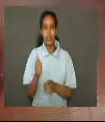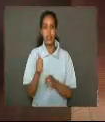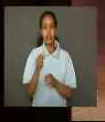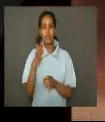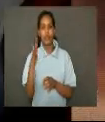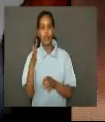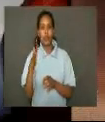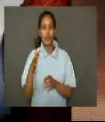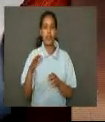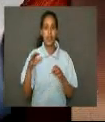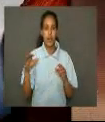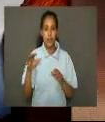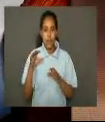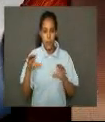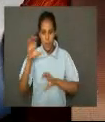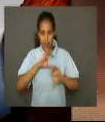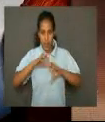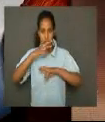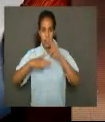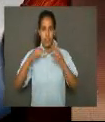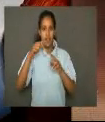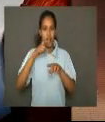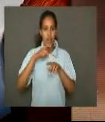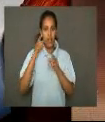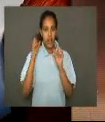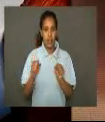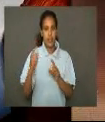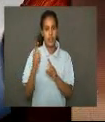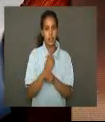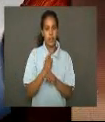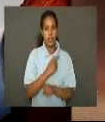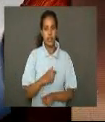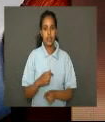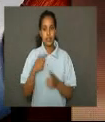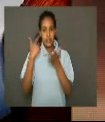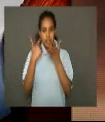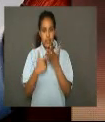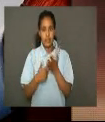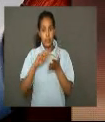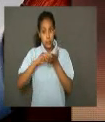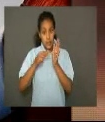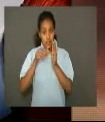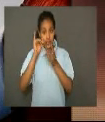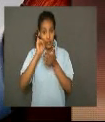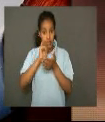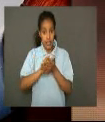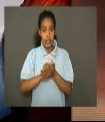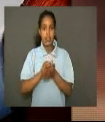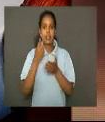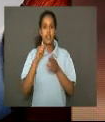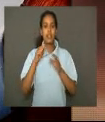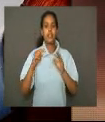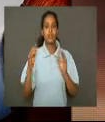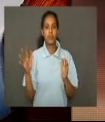of chemical reaction can take place. This means that these